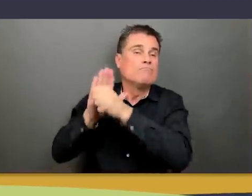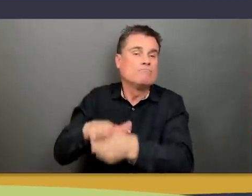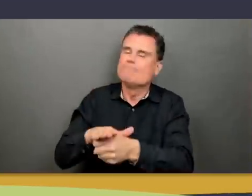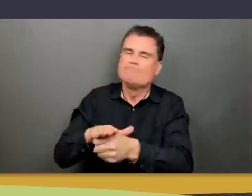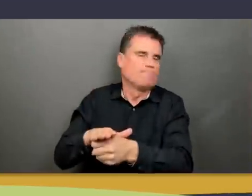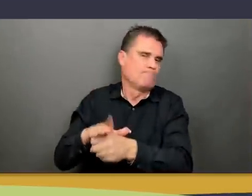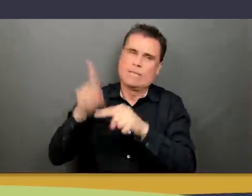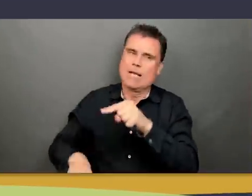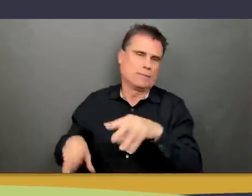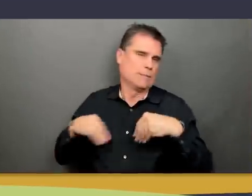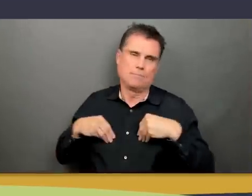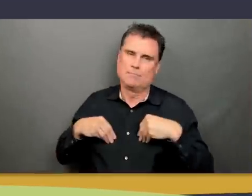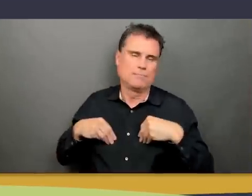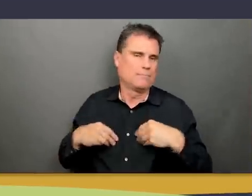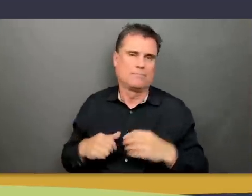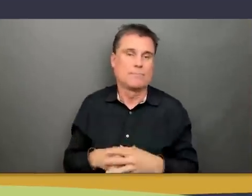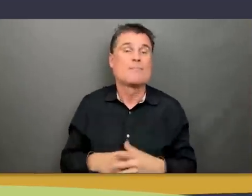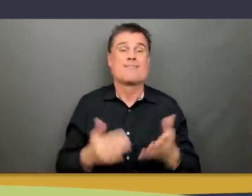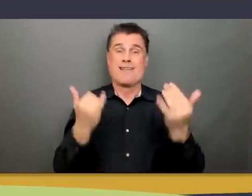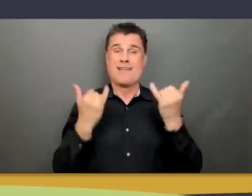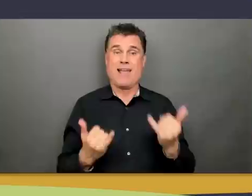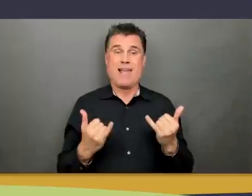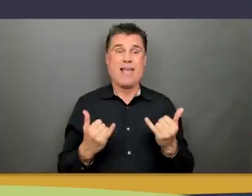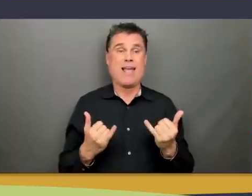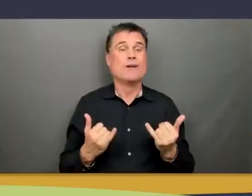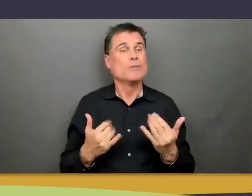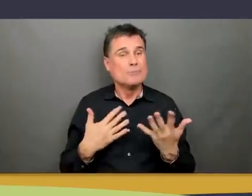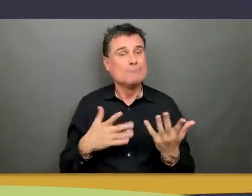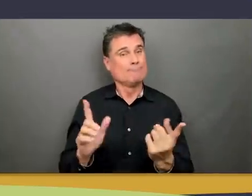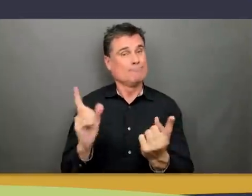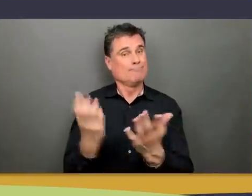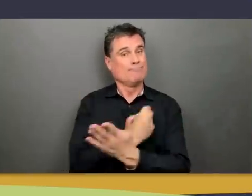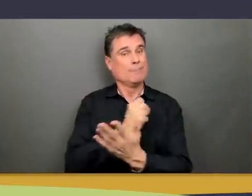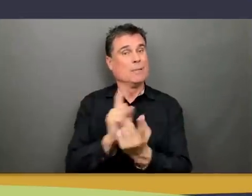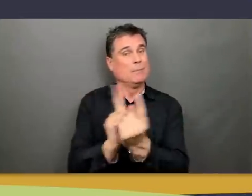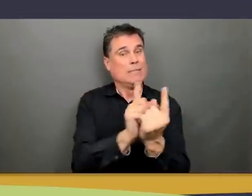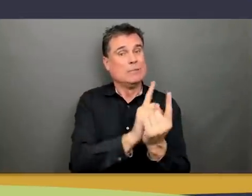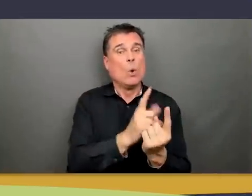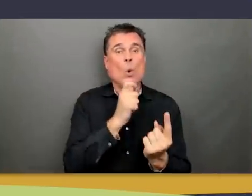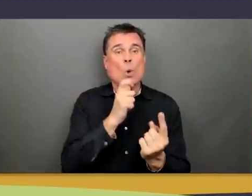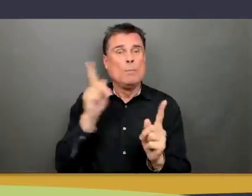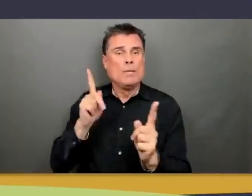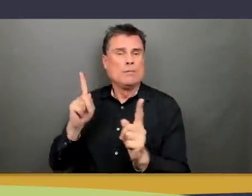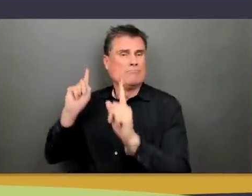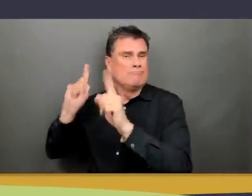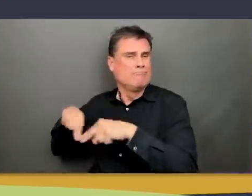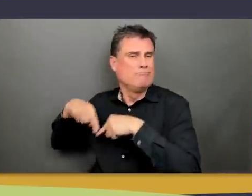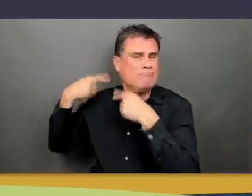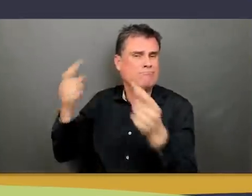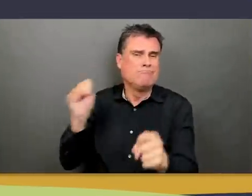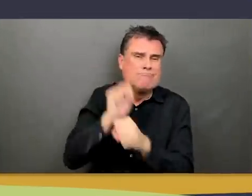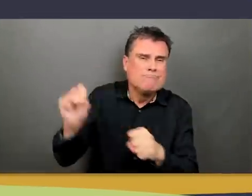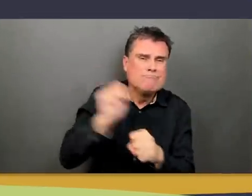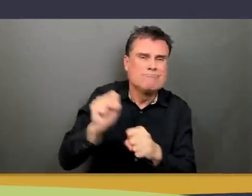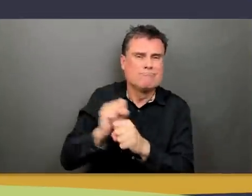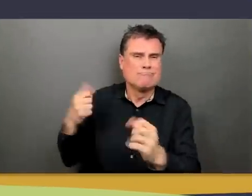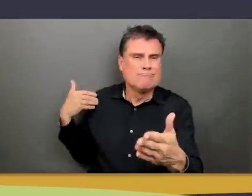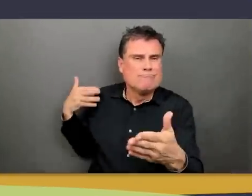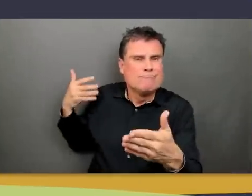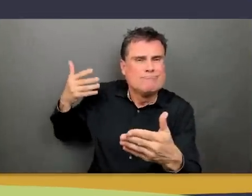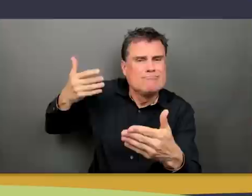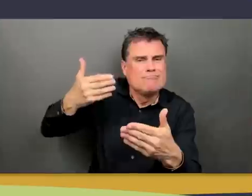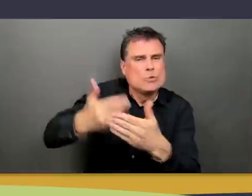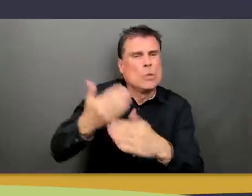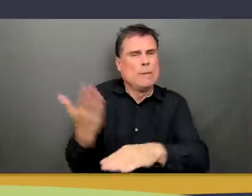and making our province an even better place to live, work, and play. I'll hand things back to Hannah to begin